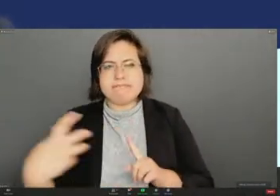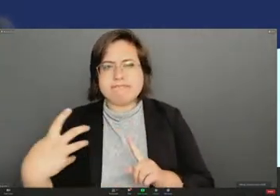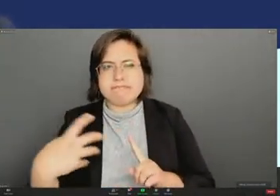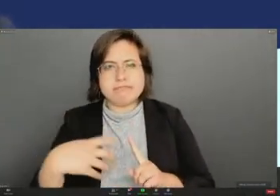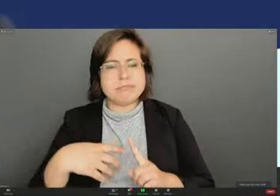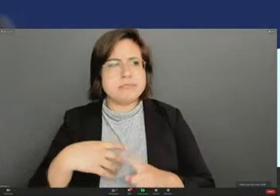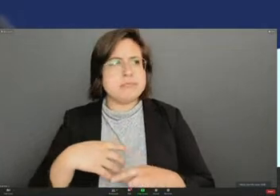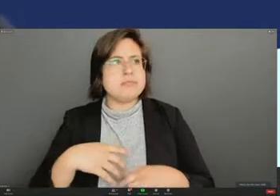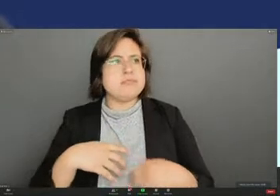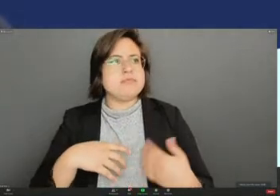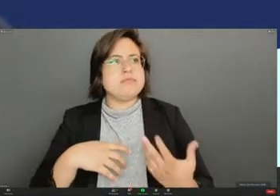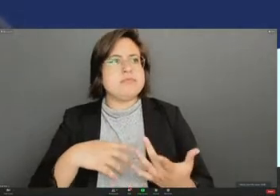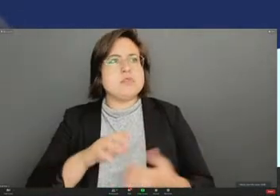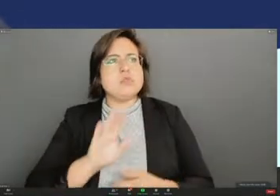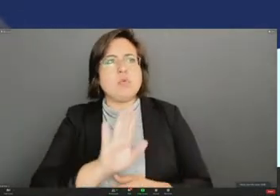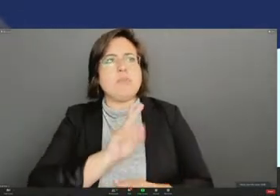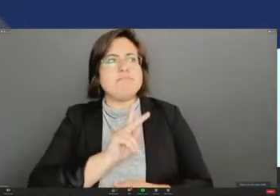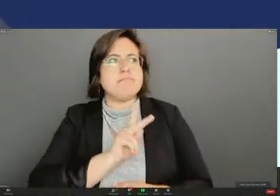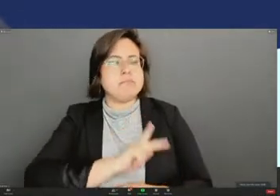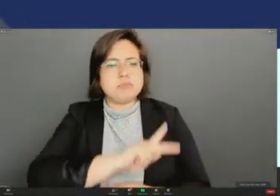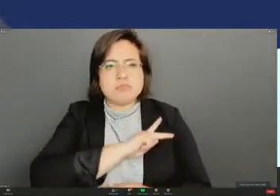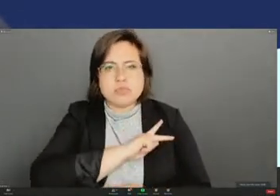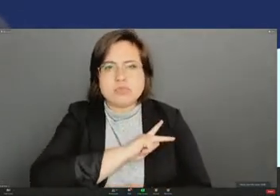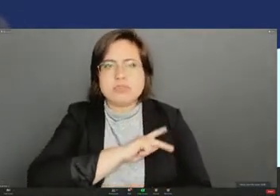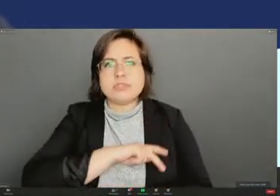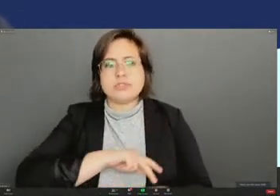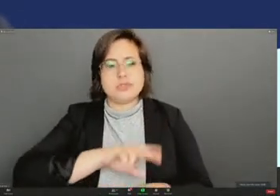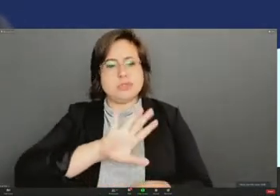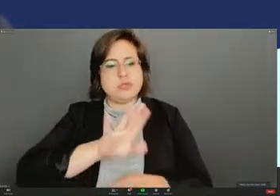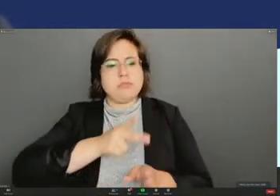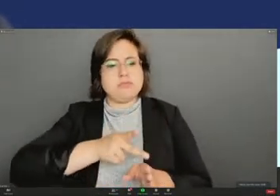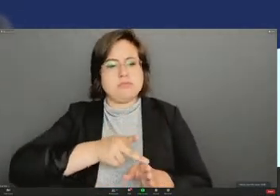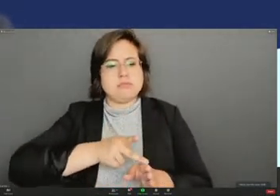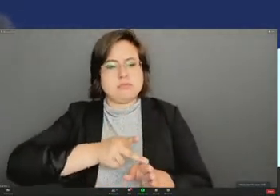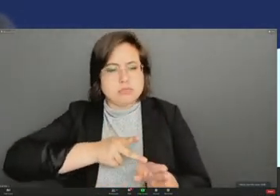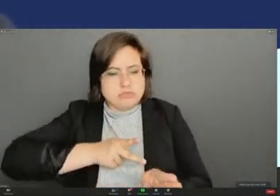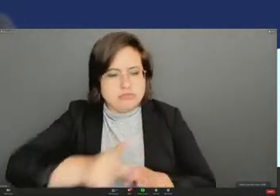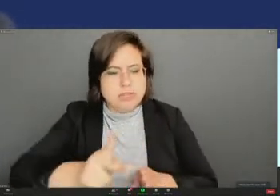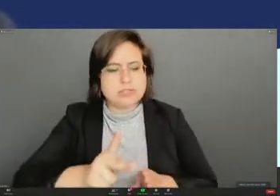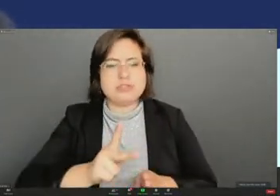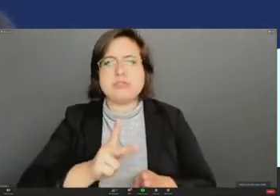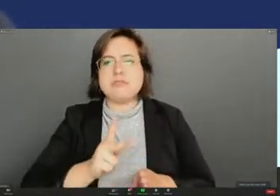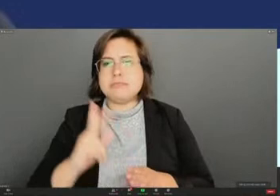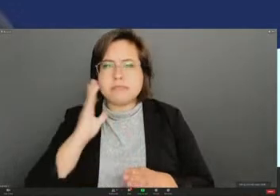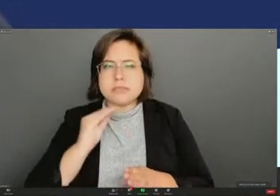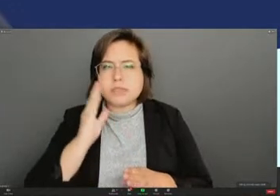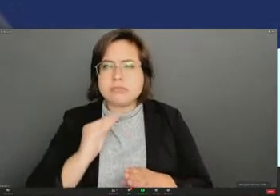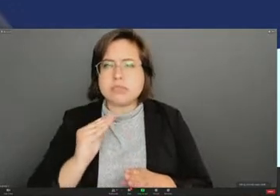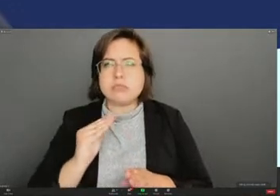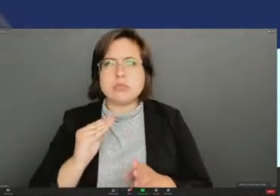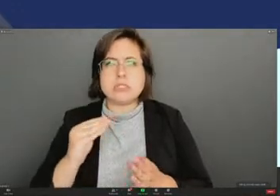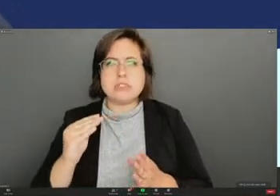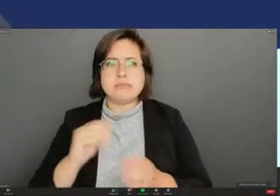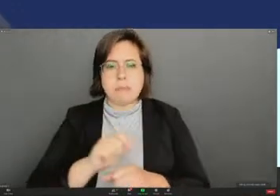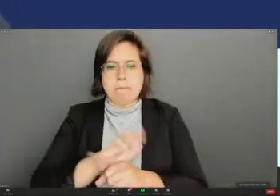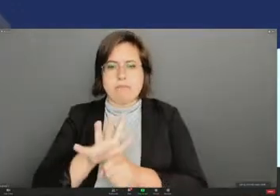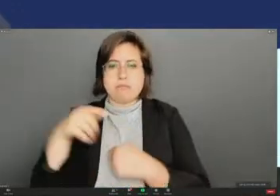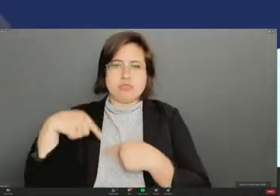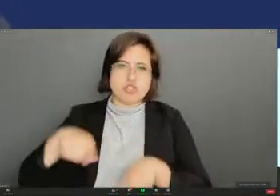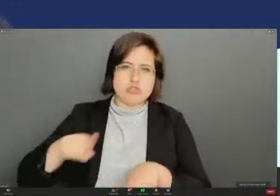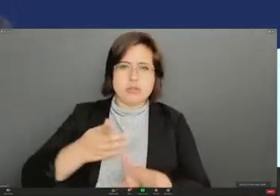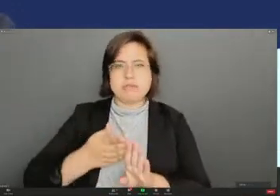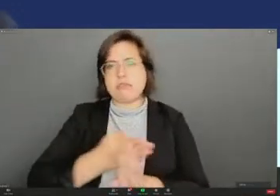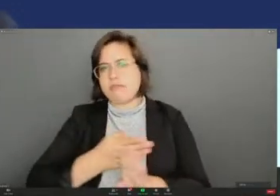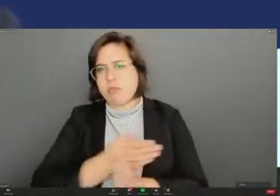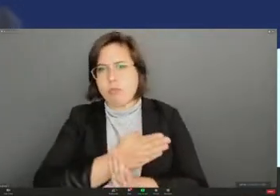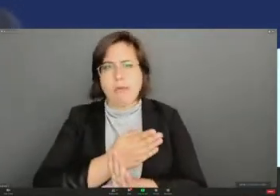about your personal and your professional experiences during or even before the pandemic,